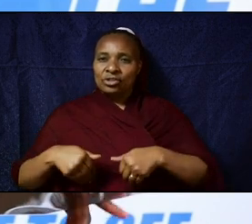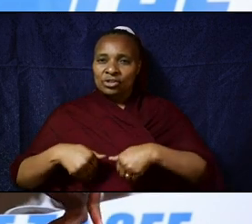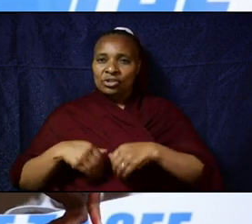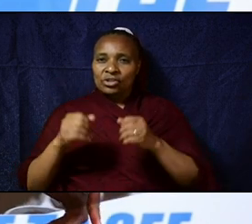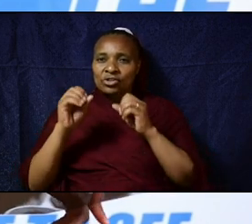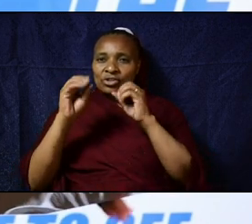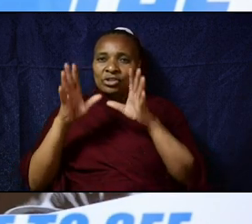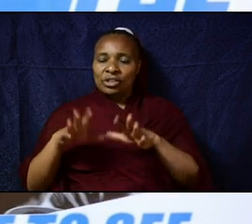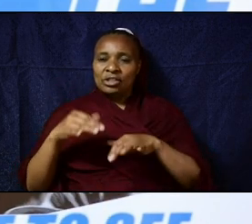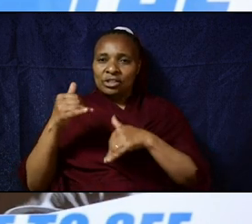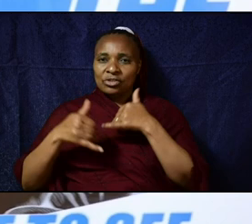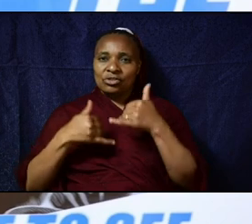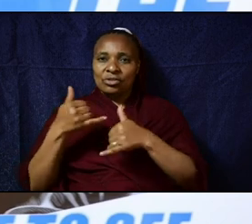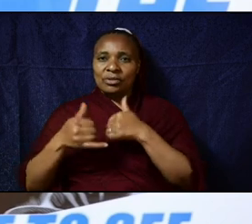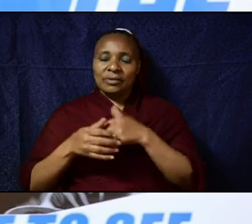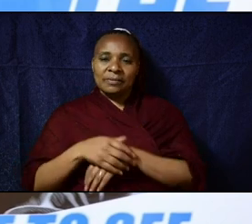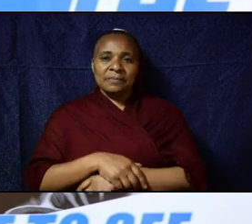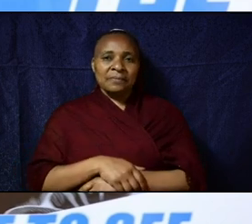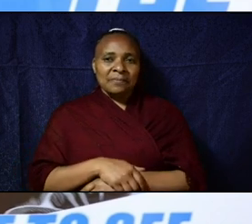Enjoy.